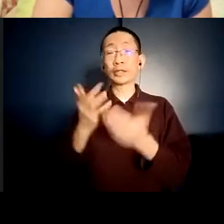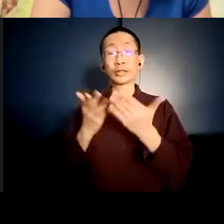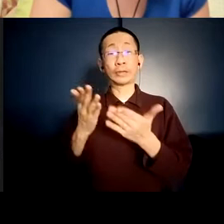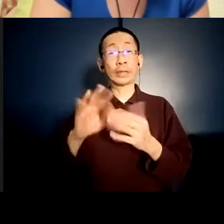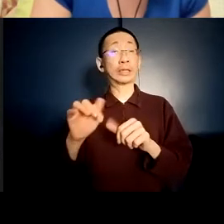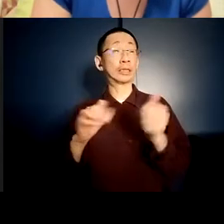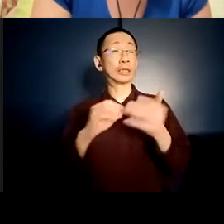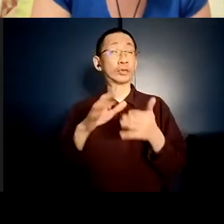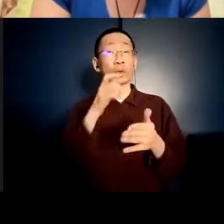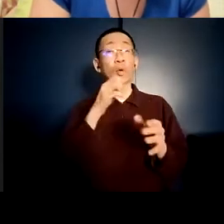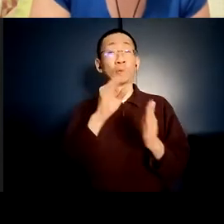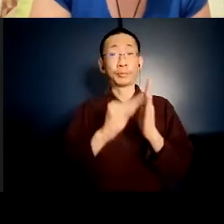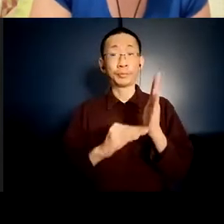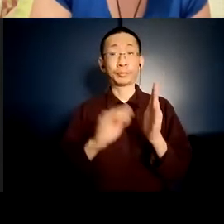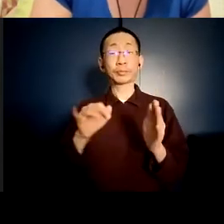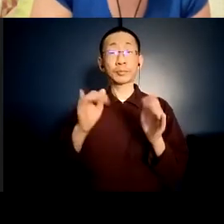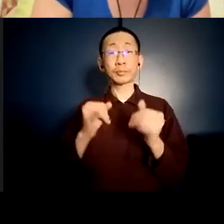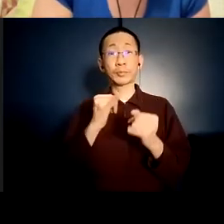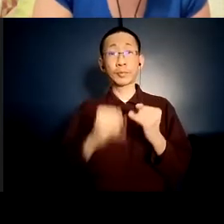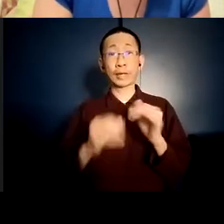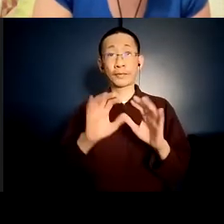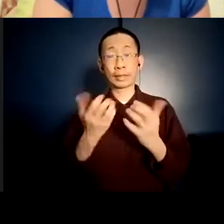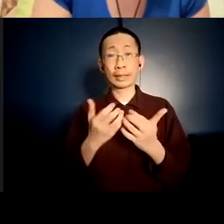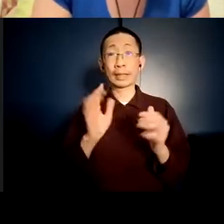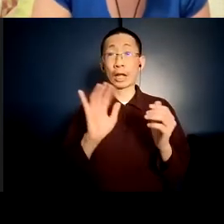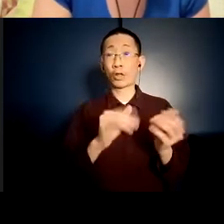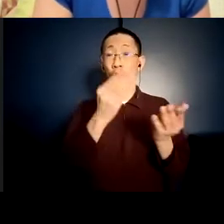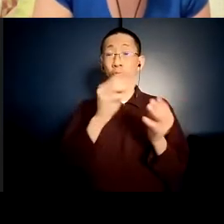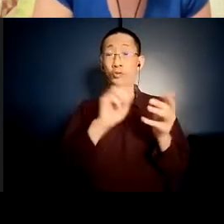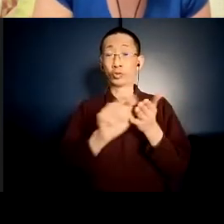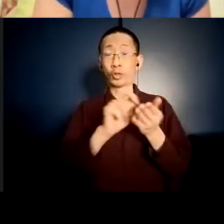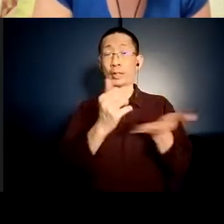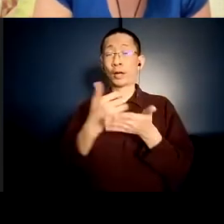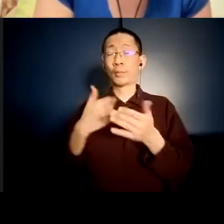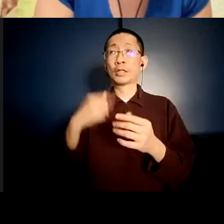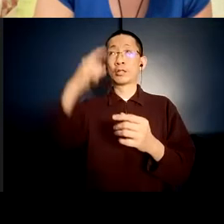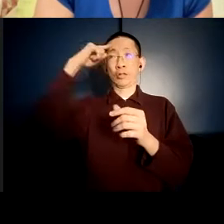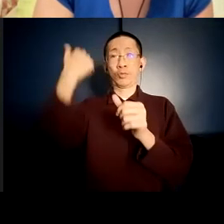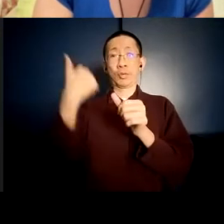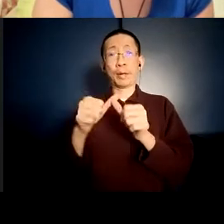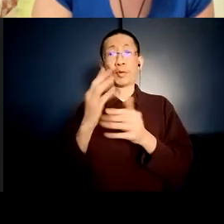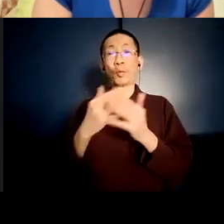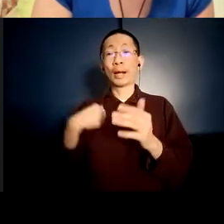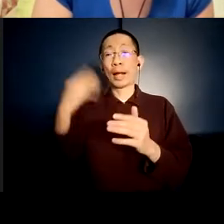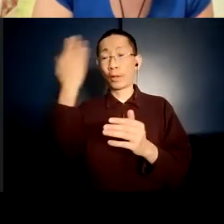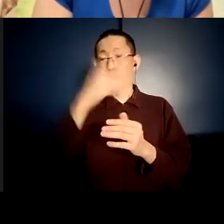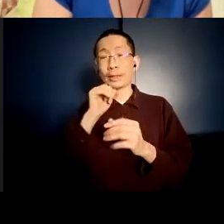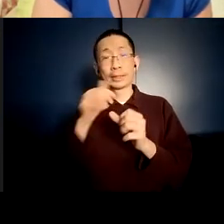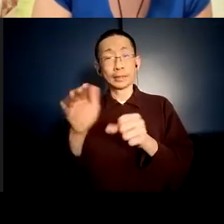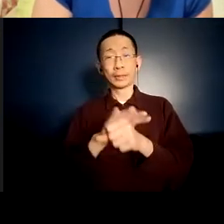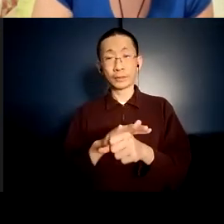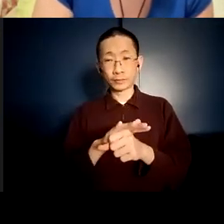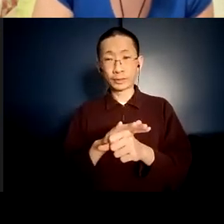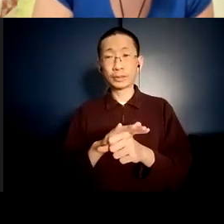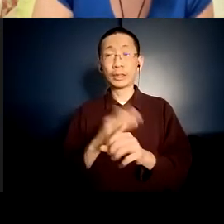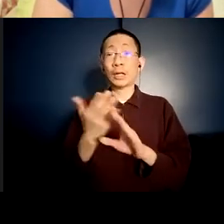notes and then gives me the notes at the end of class, and those notes help me to fill in places that I might have missed. Before meetings,